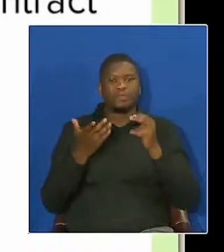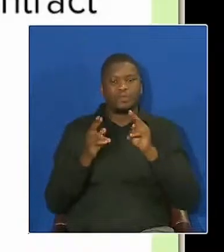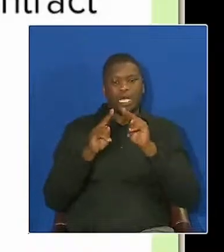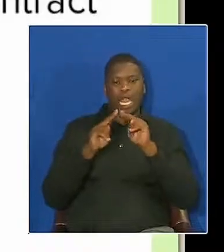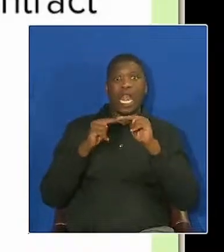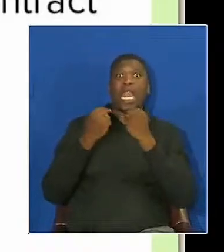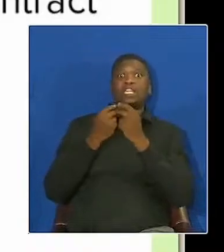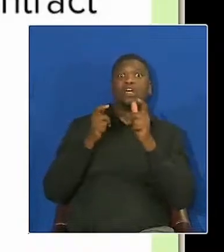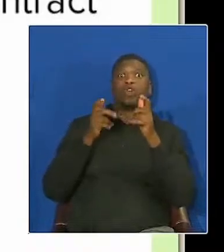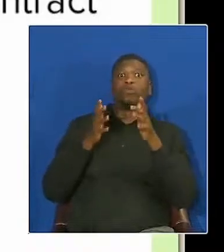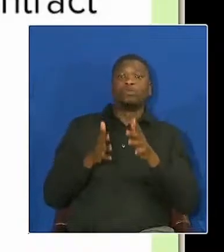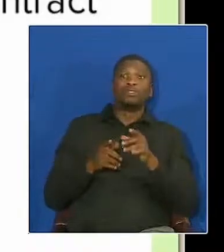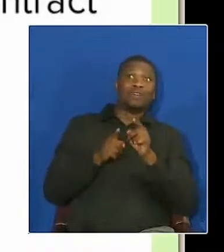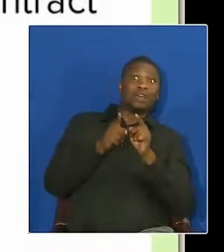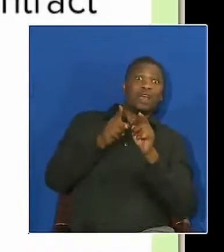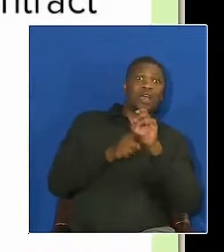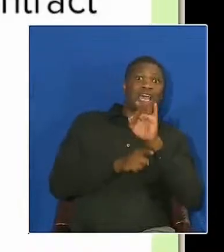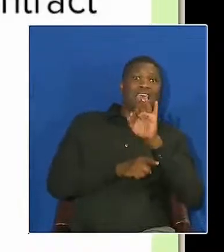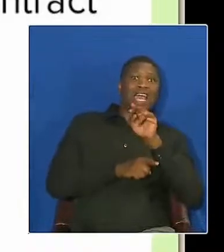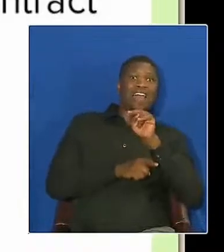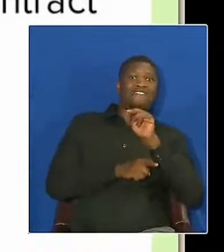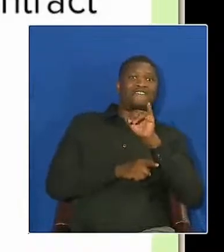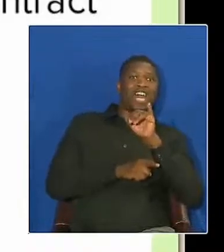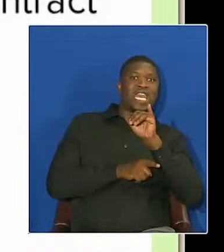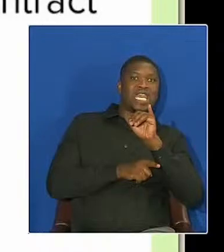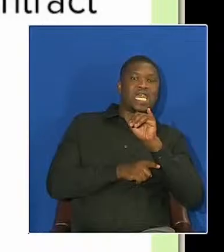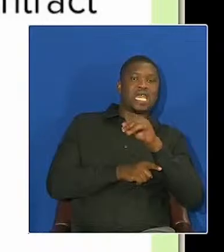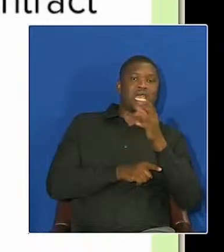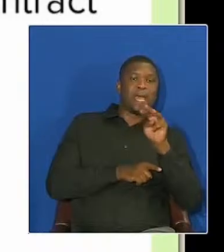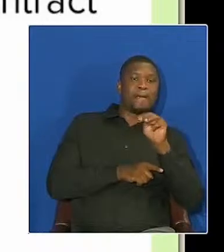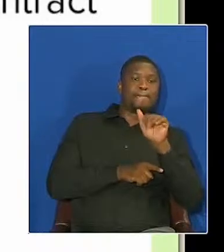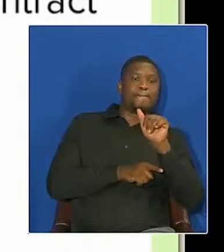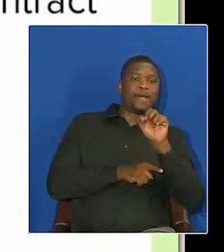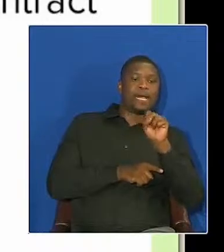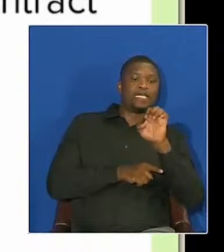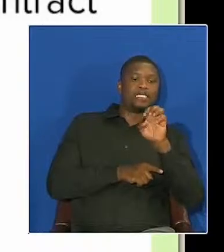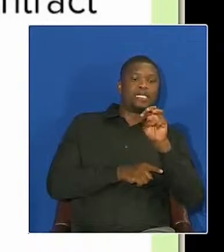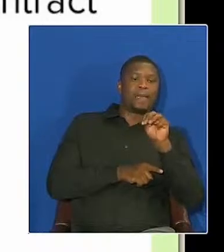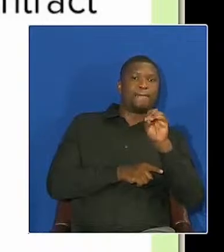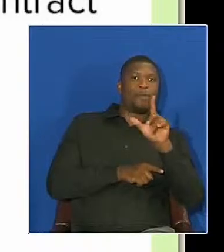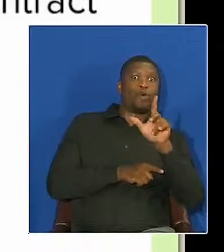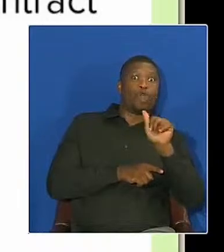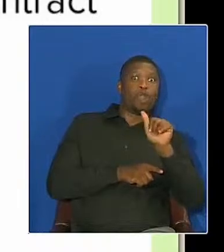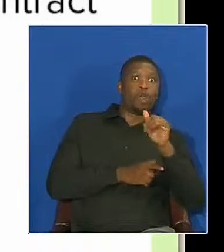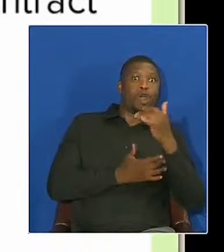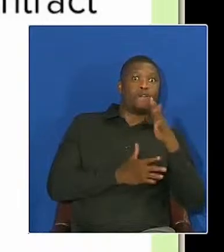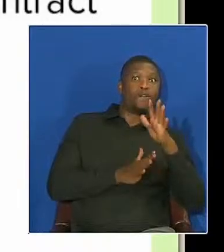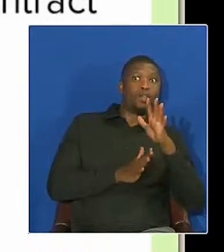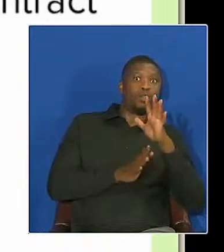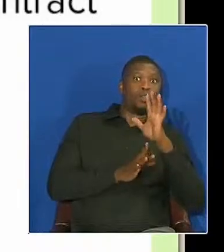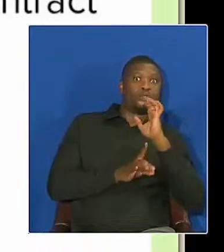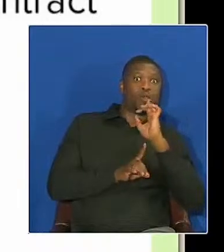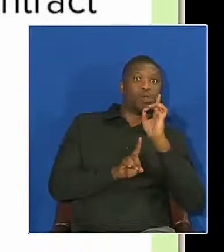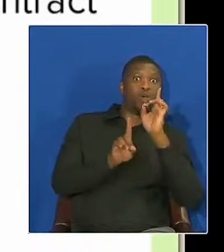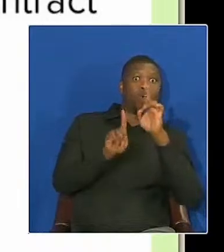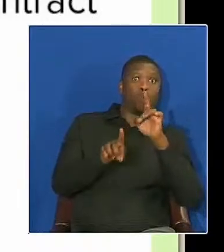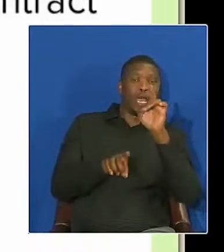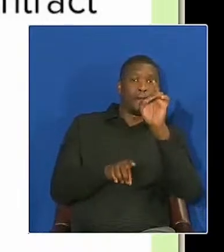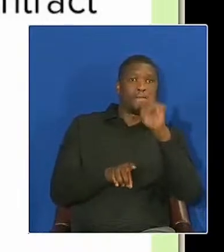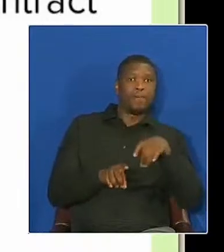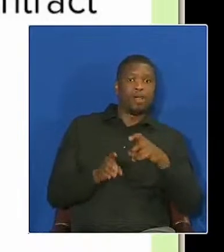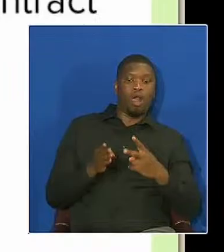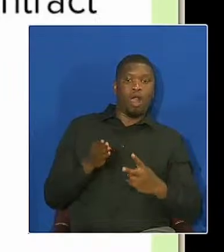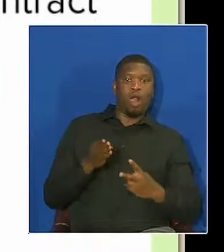Fani Masimula has been ordered to terminate the controversial